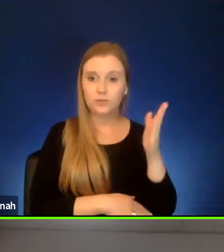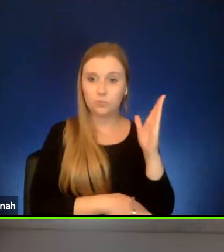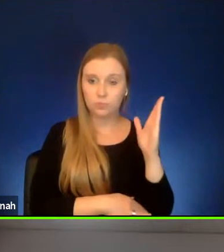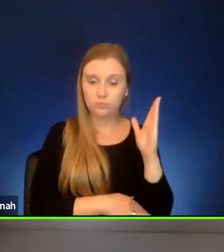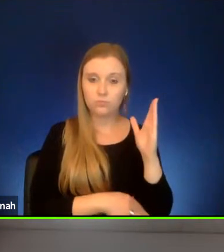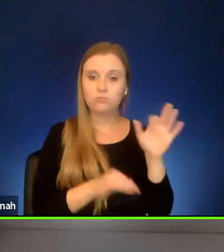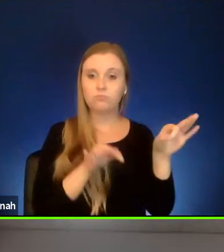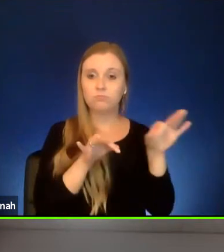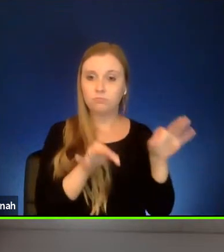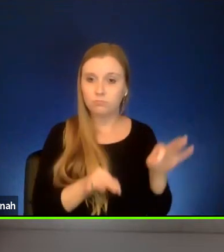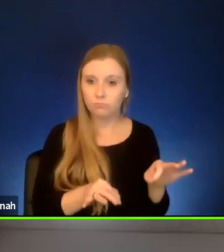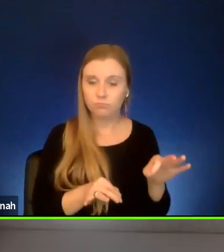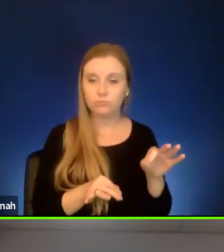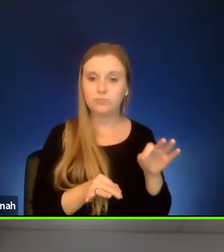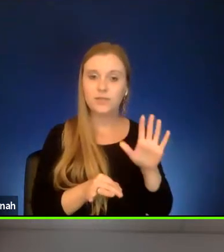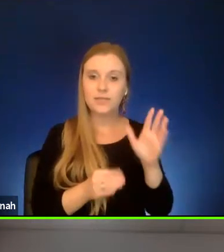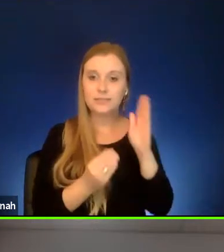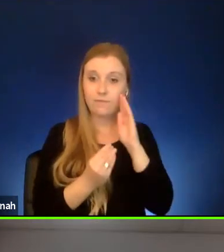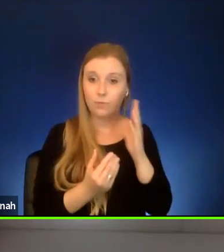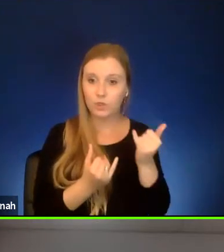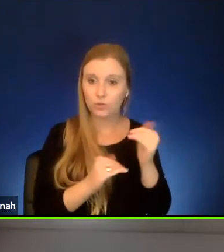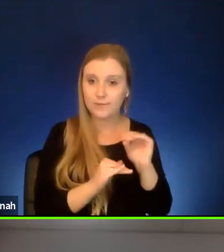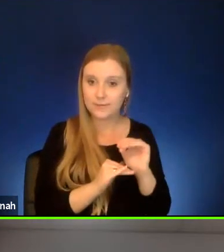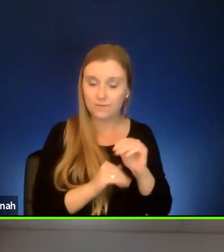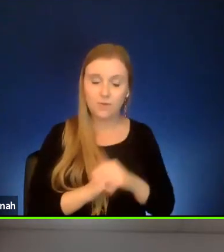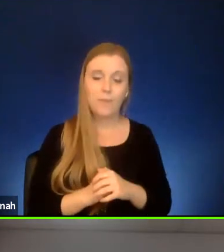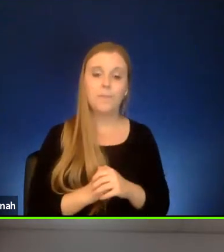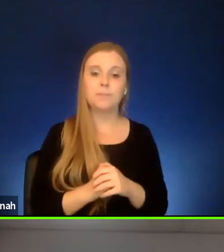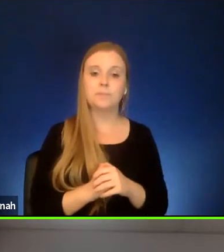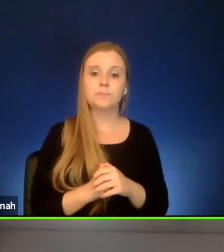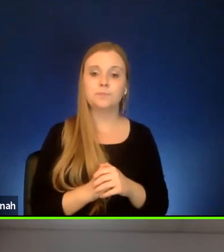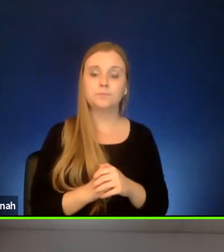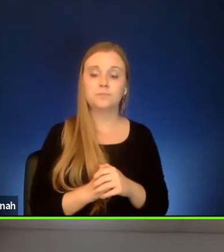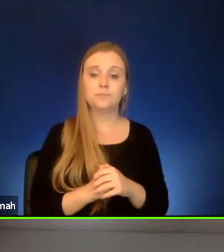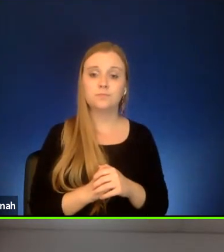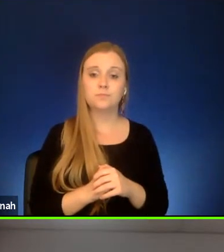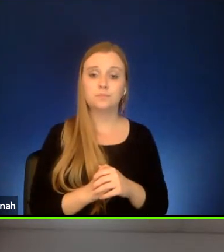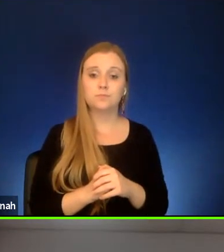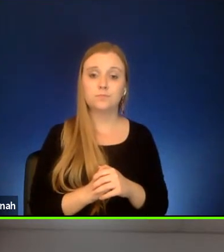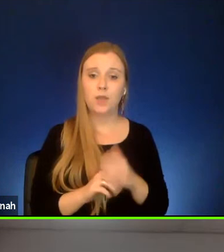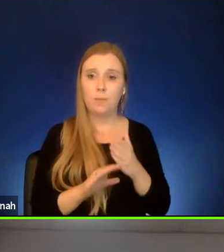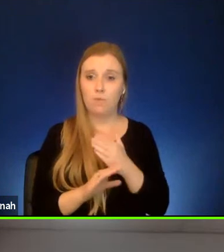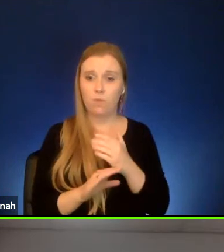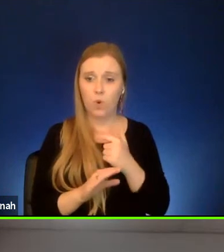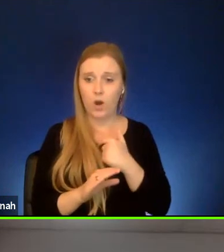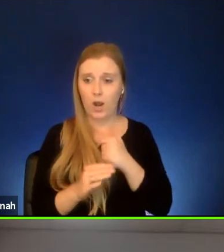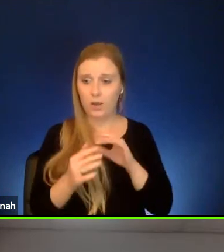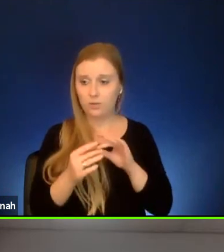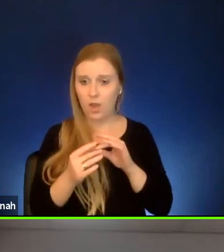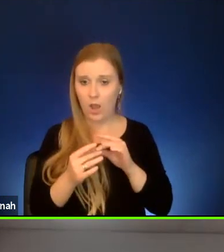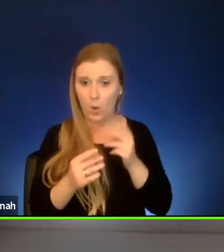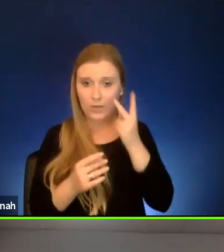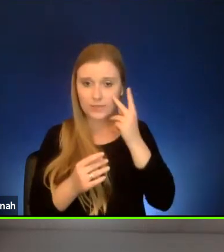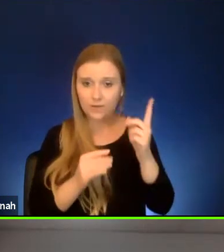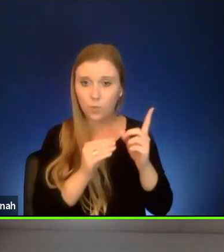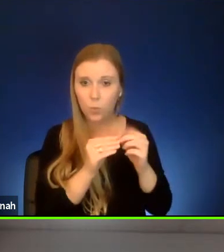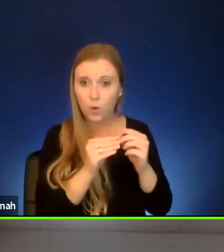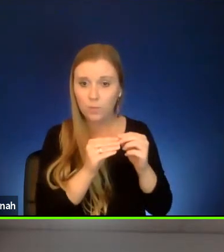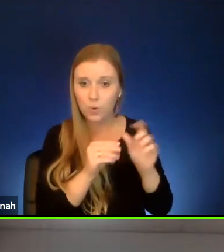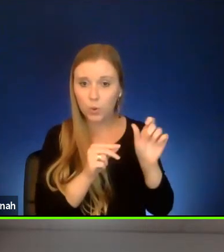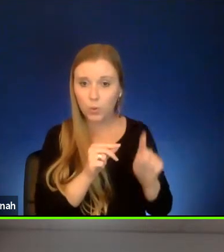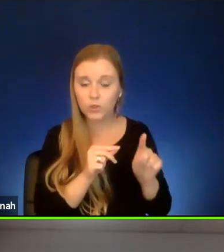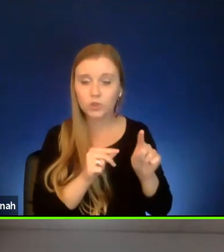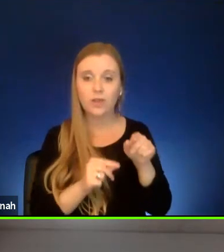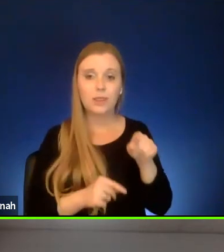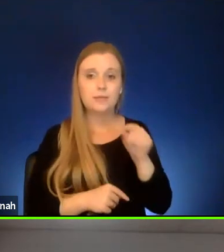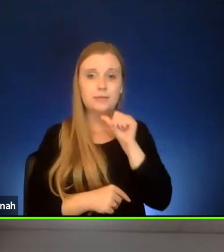and the information this evening. And then before I give my last thoughts, I see we have one last question here. This is not